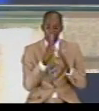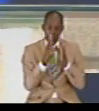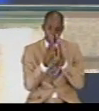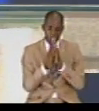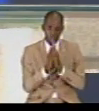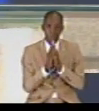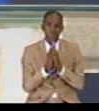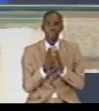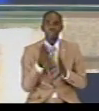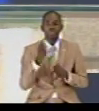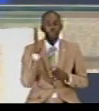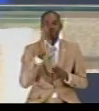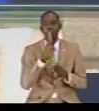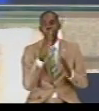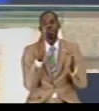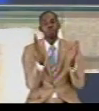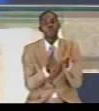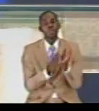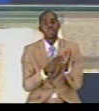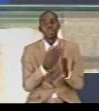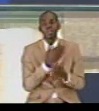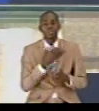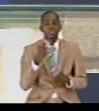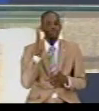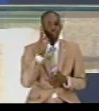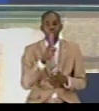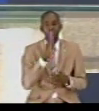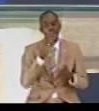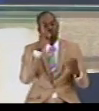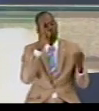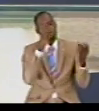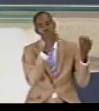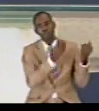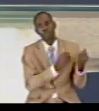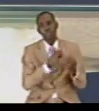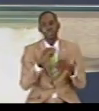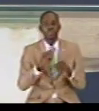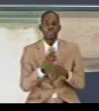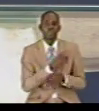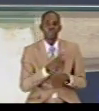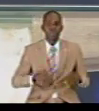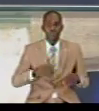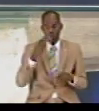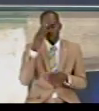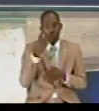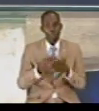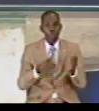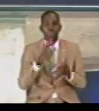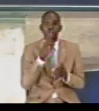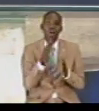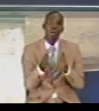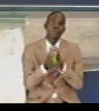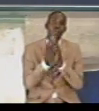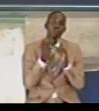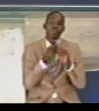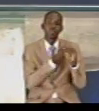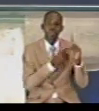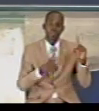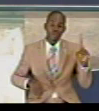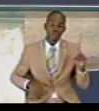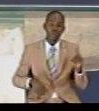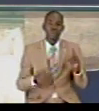there will be praise, and you'll be trusting the Lord. You know that what you are asking for to satisfy your